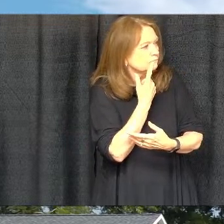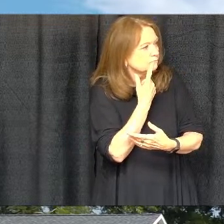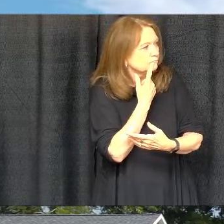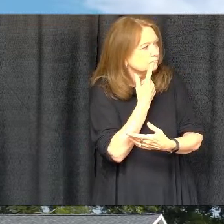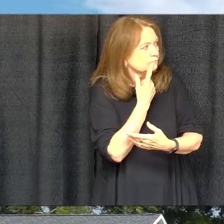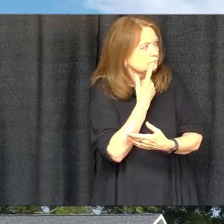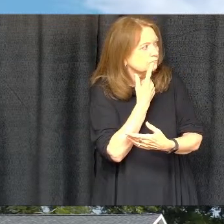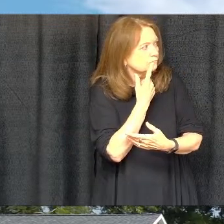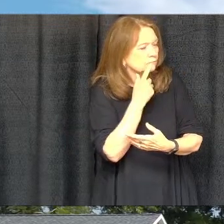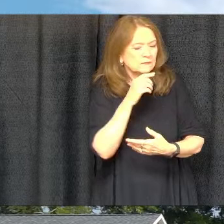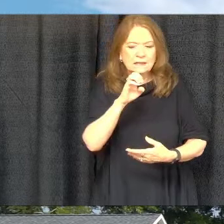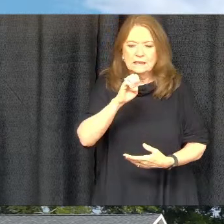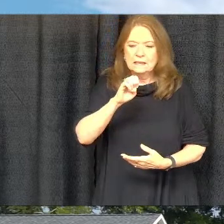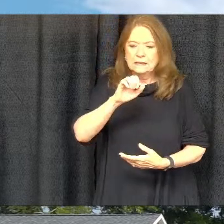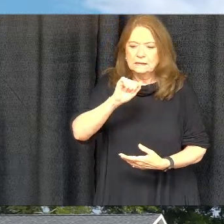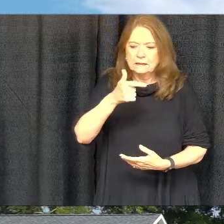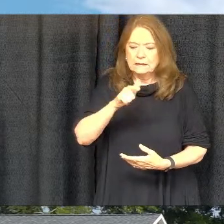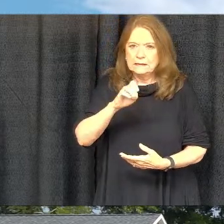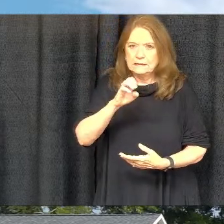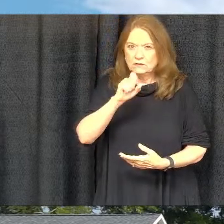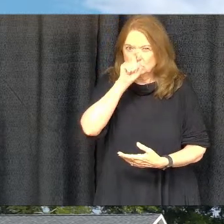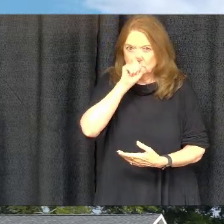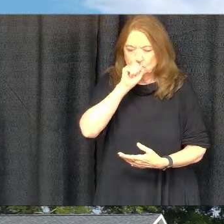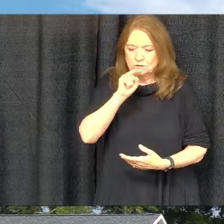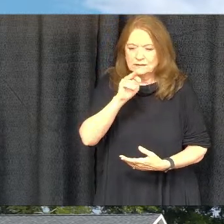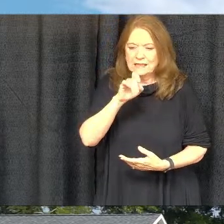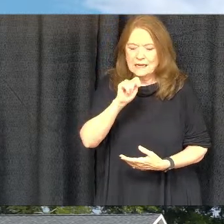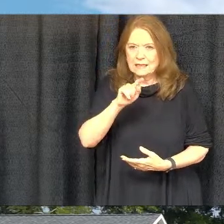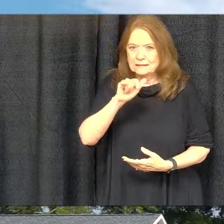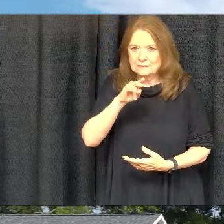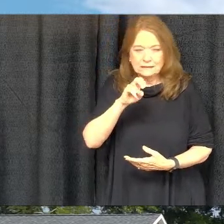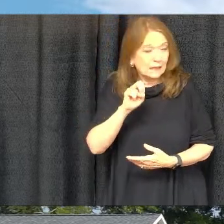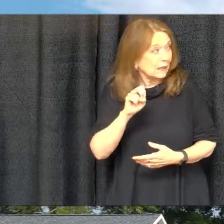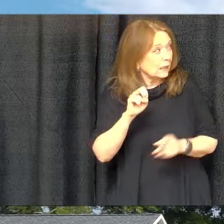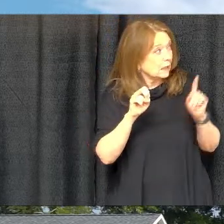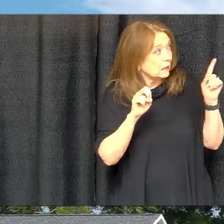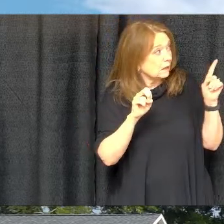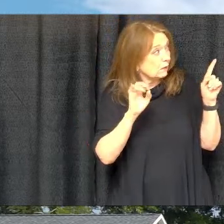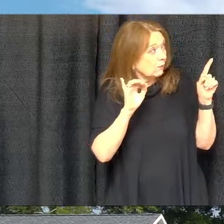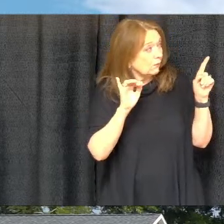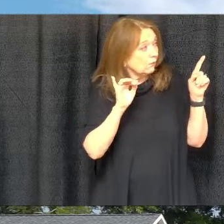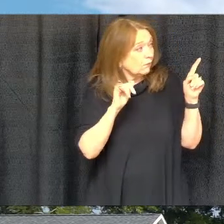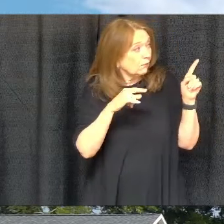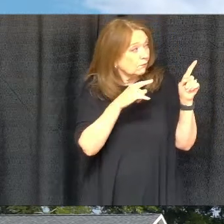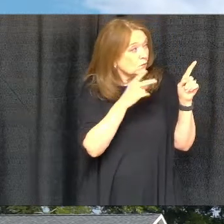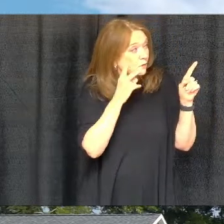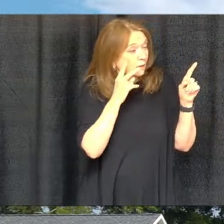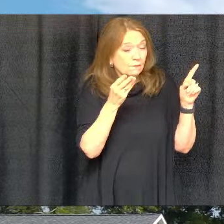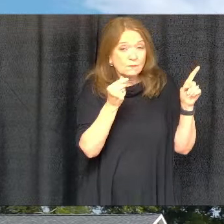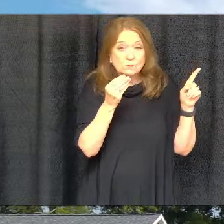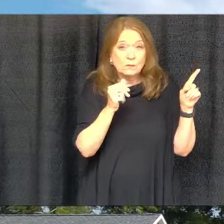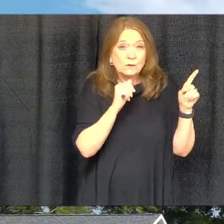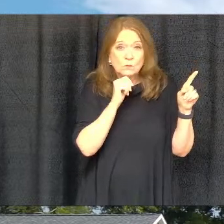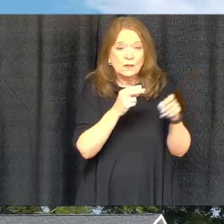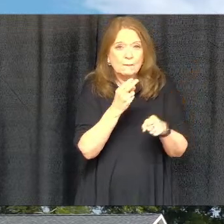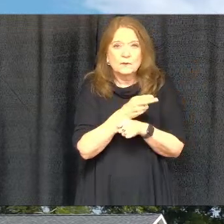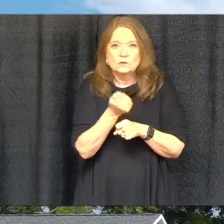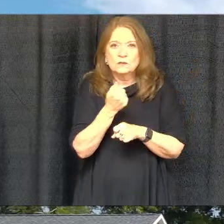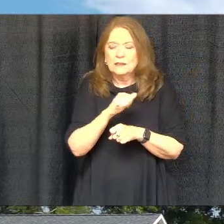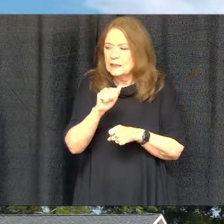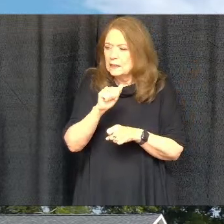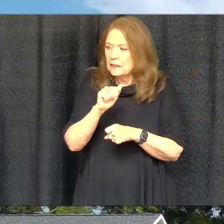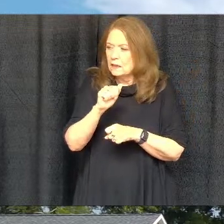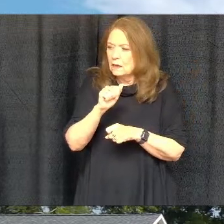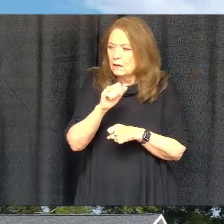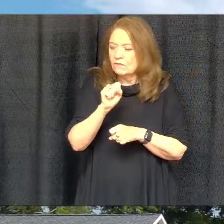Eagles Nest Lane. Looking at the property, one of the stubs. Now, this property will not be using any of the stubs from the